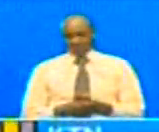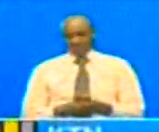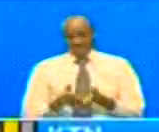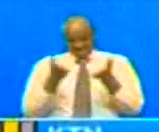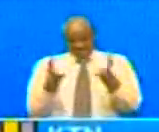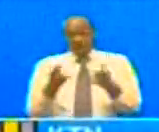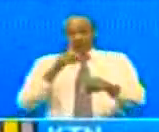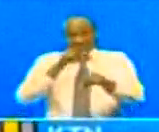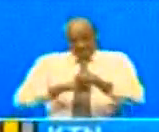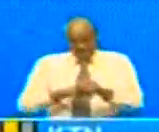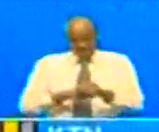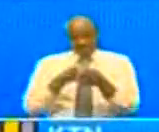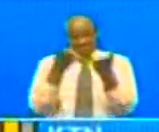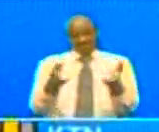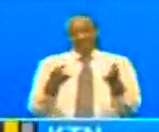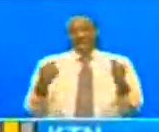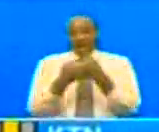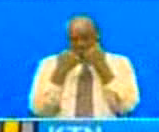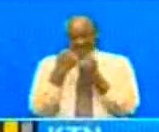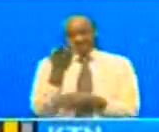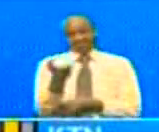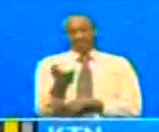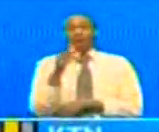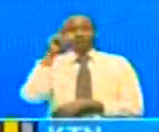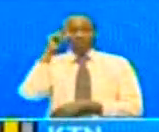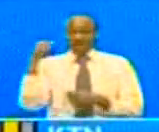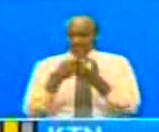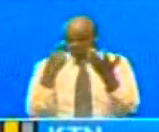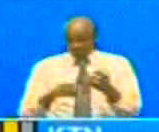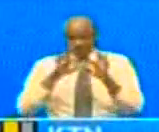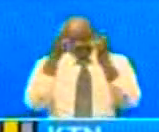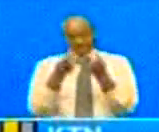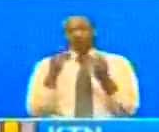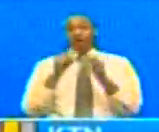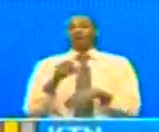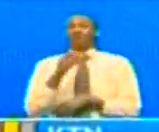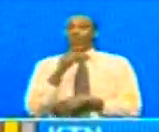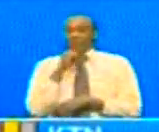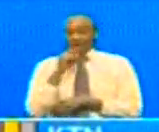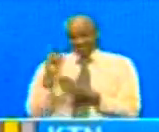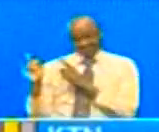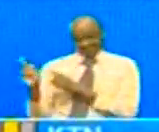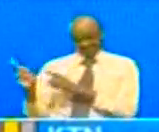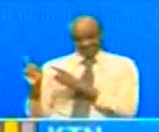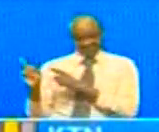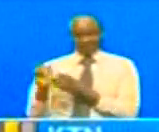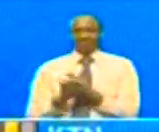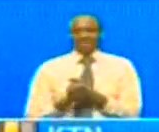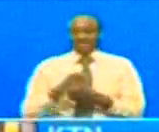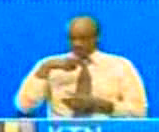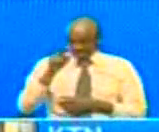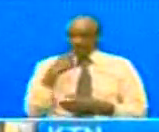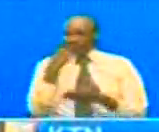As the wheels of justice were spinning in the capital city, in Mombasa, the family of another prime suspect, Mohammed Abubakar Mohammed,